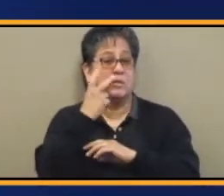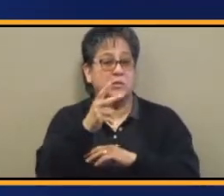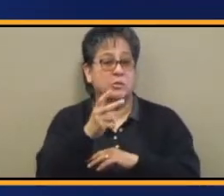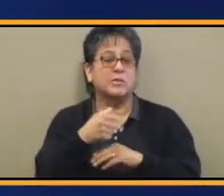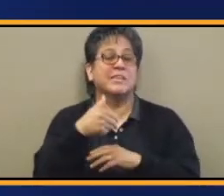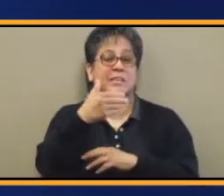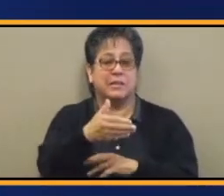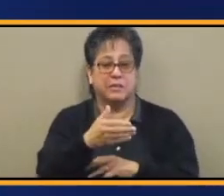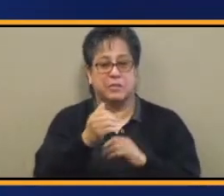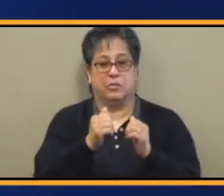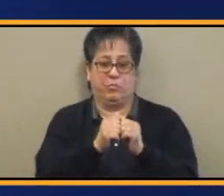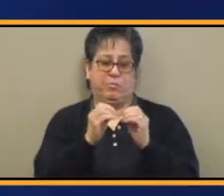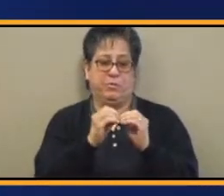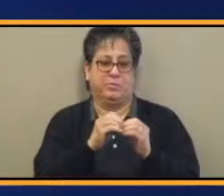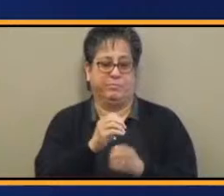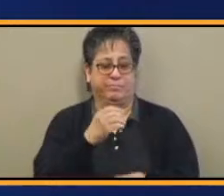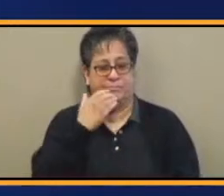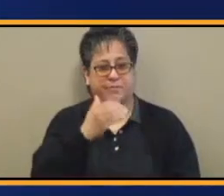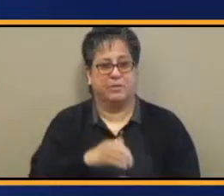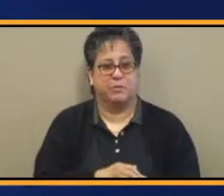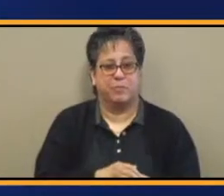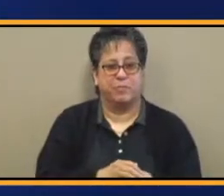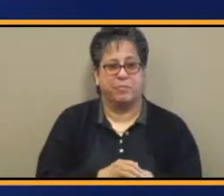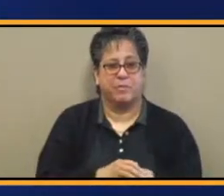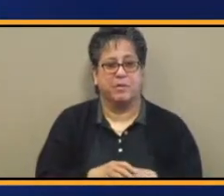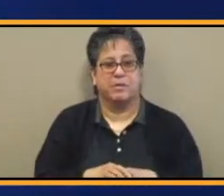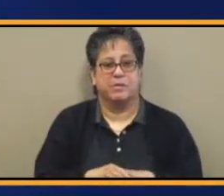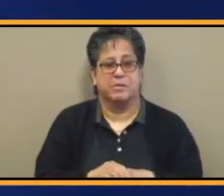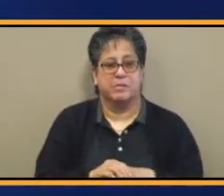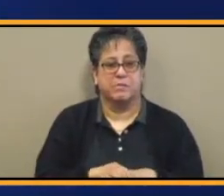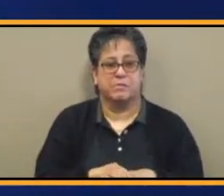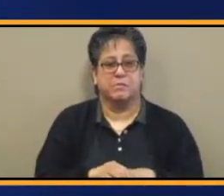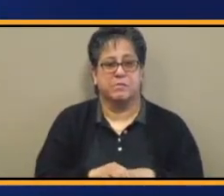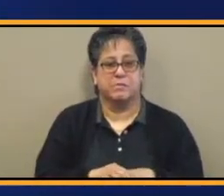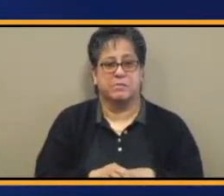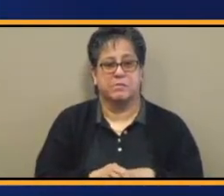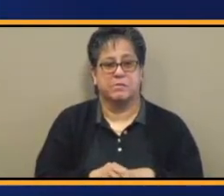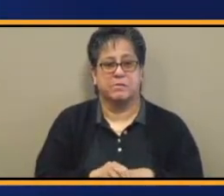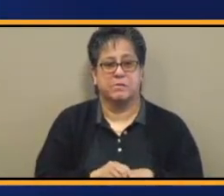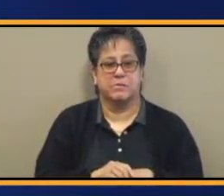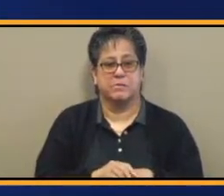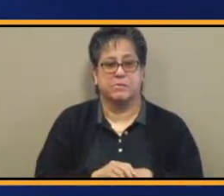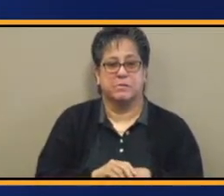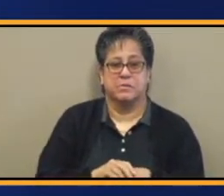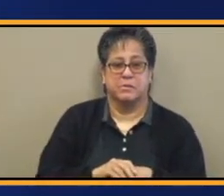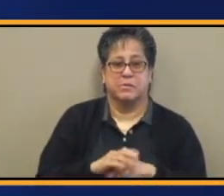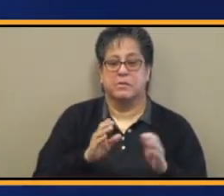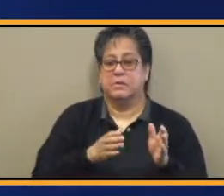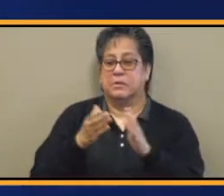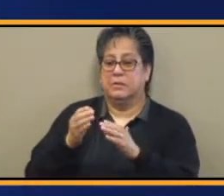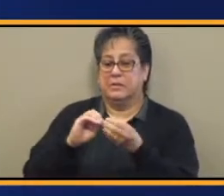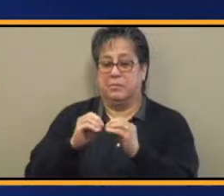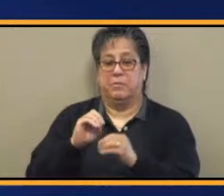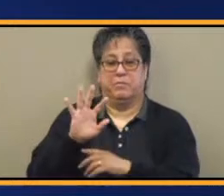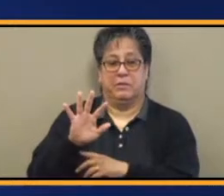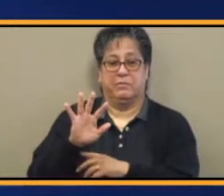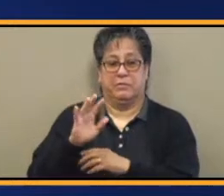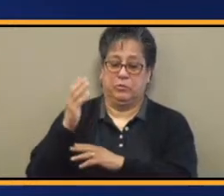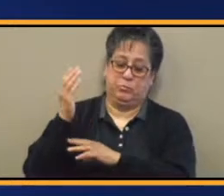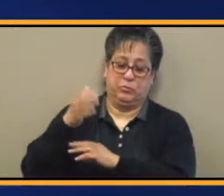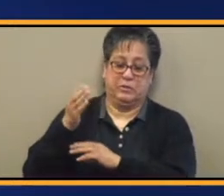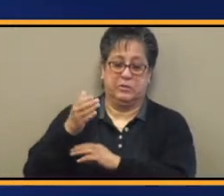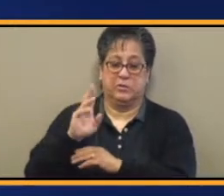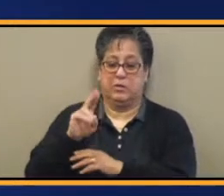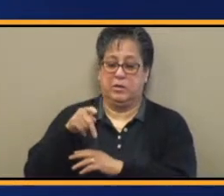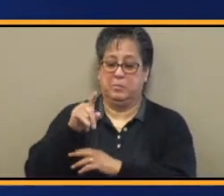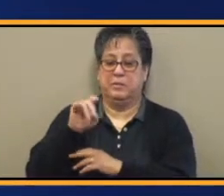year with some more success stories. With that, Ms. Prine? Yes, sir. Item number 5 is a presentation and